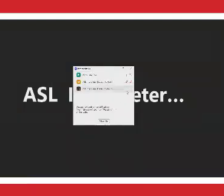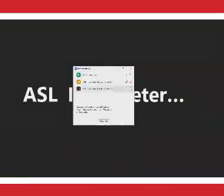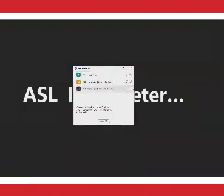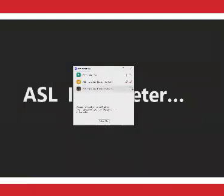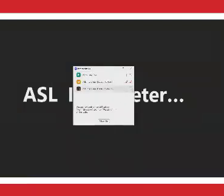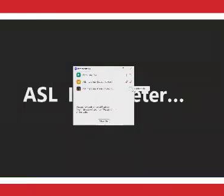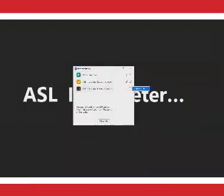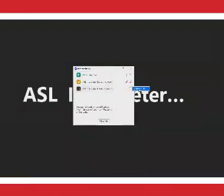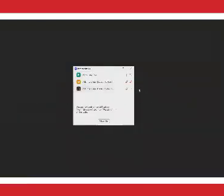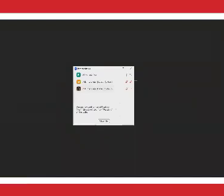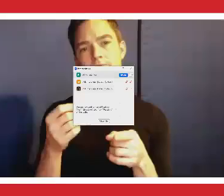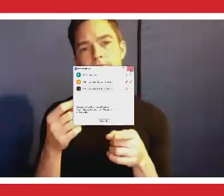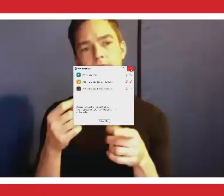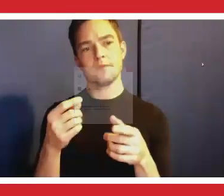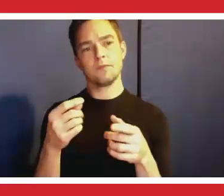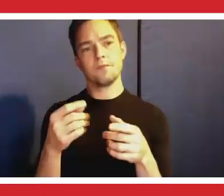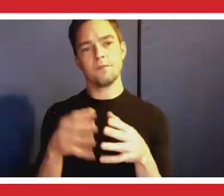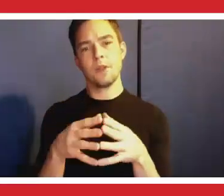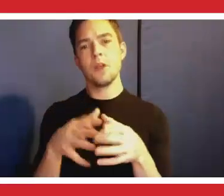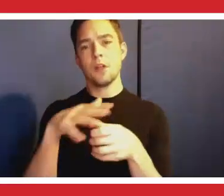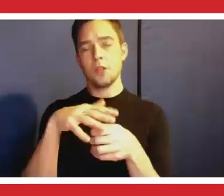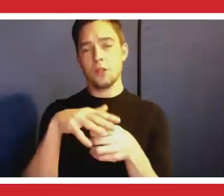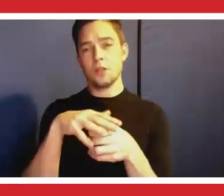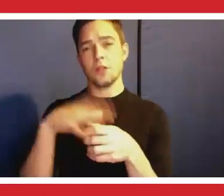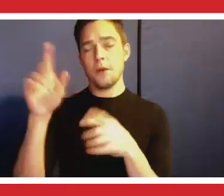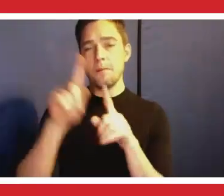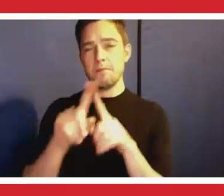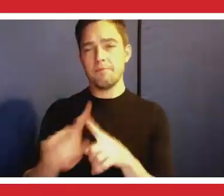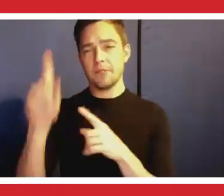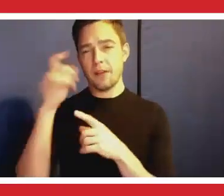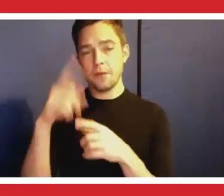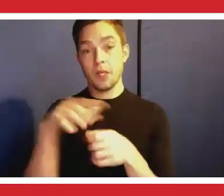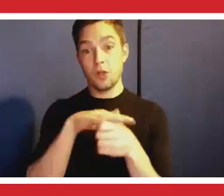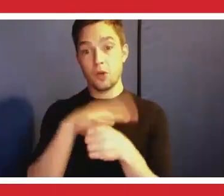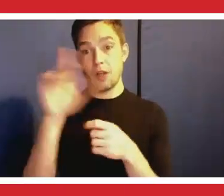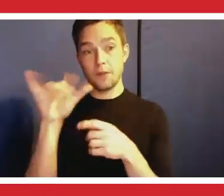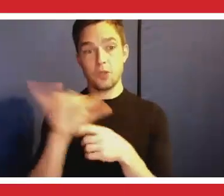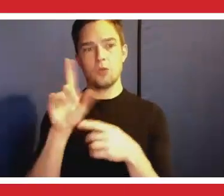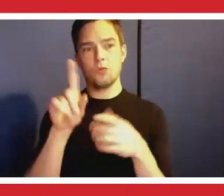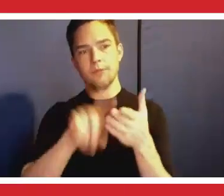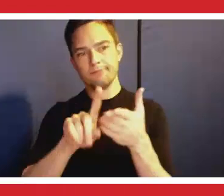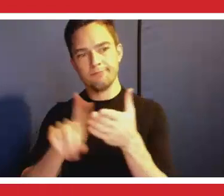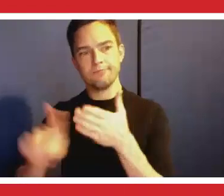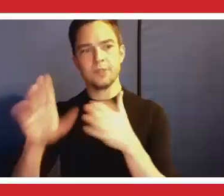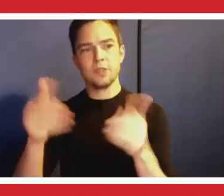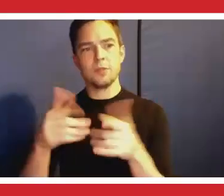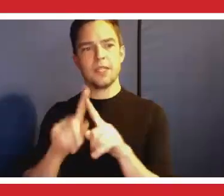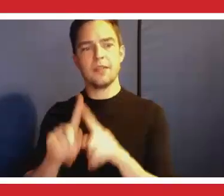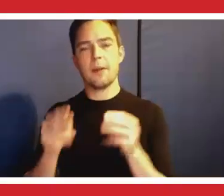methodologies called service process simplification. And that's the mantra is simplify before digitization. So that was very, very